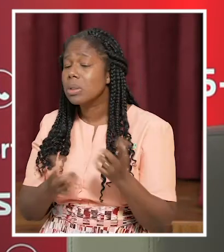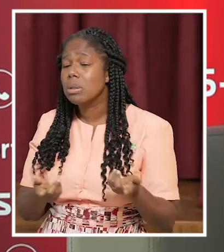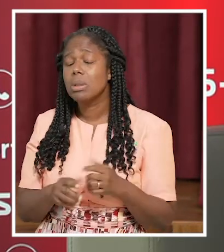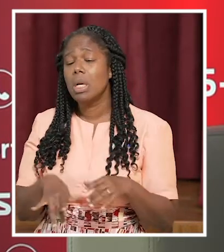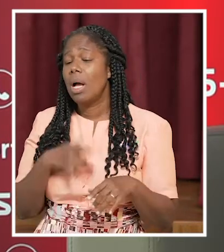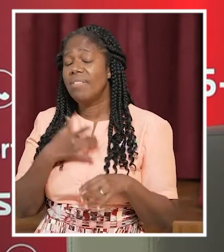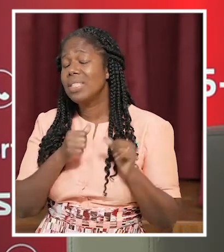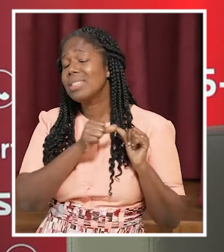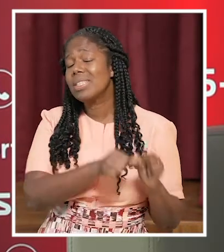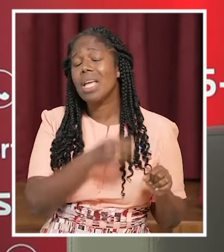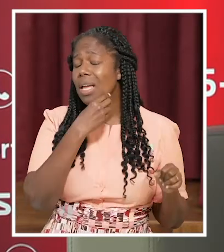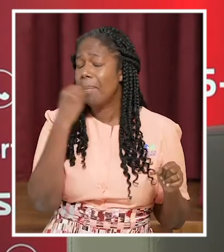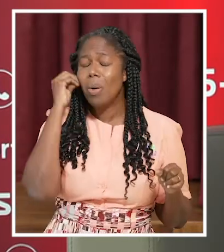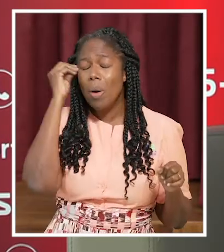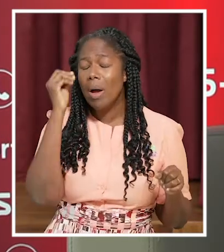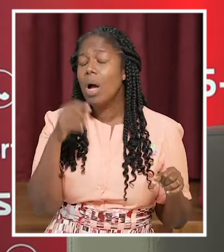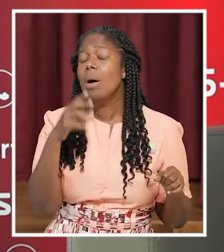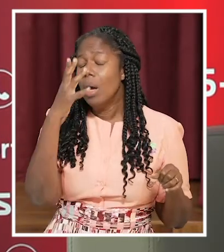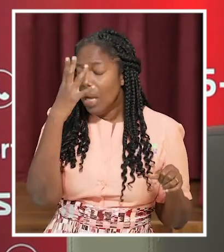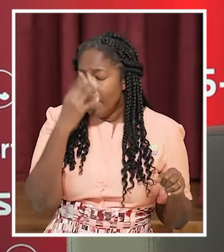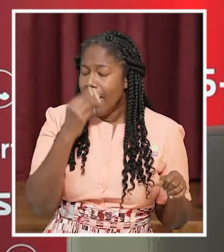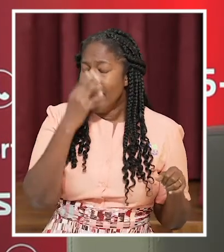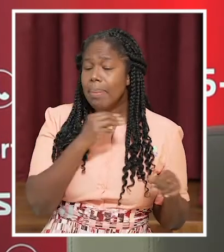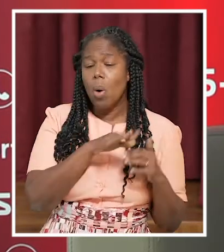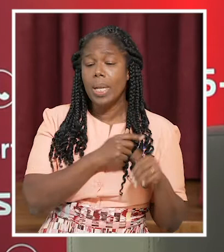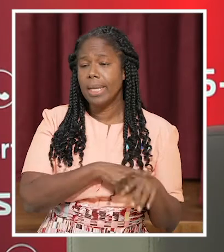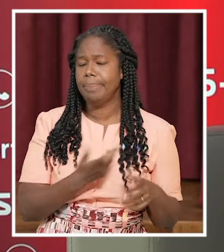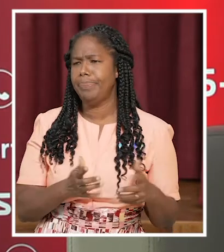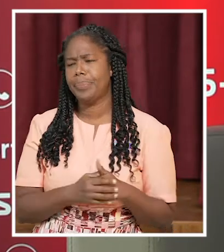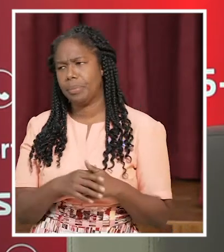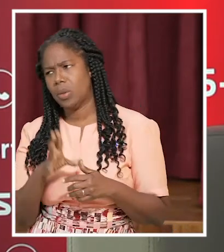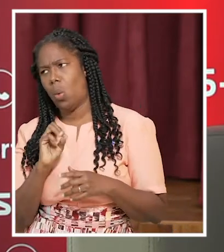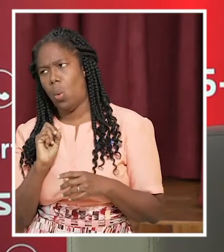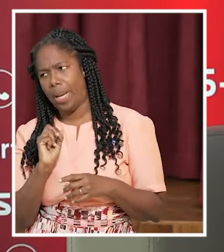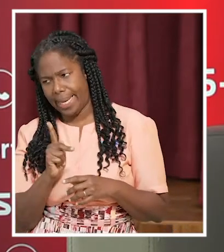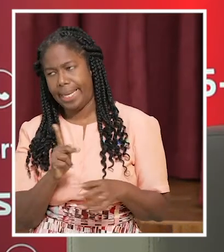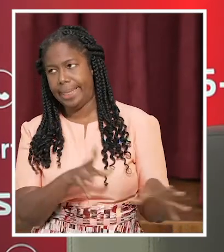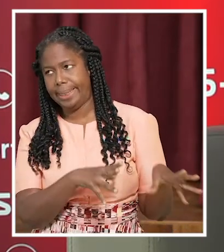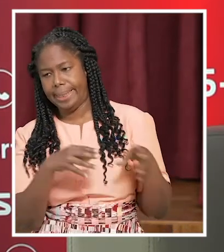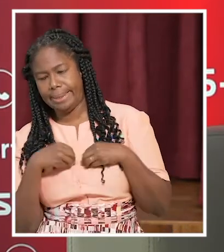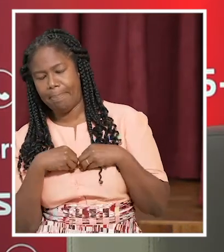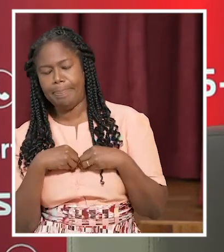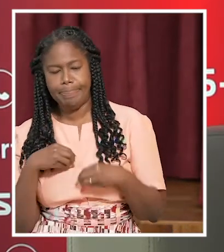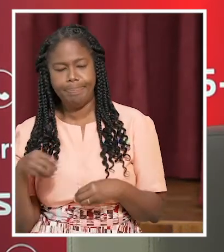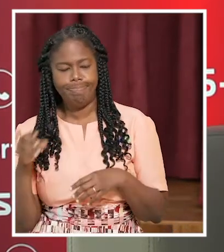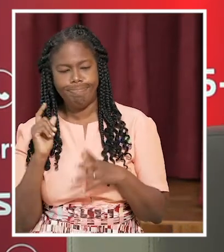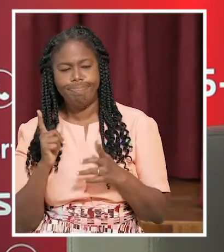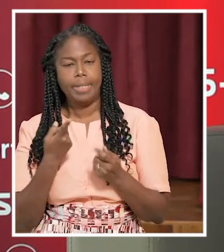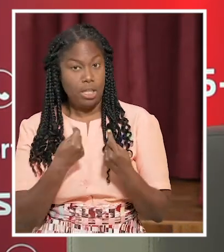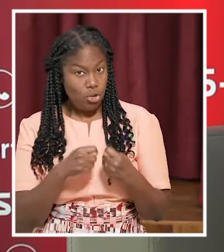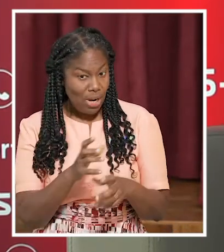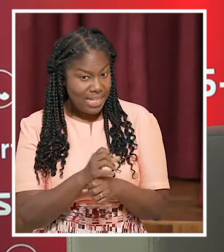family member, you can have that conversation with the person. And in doing that, then you can try to get assistance for them. Because remember, in that